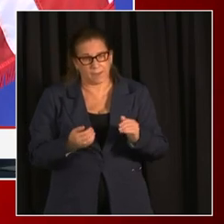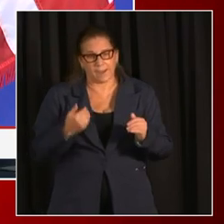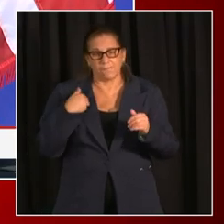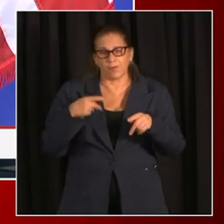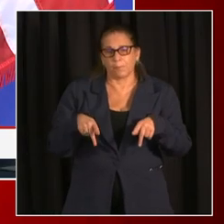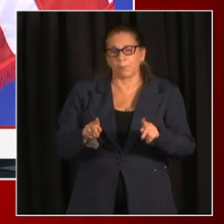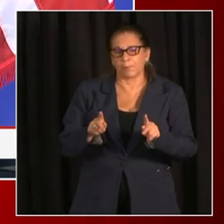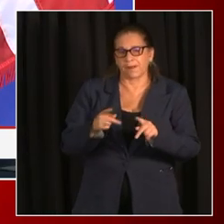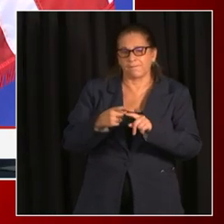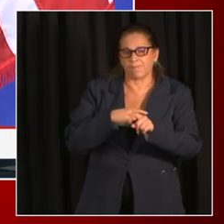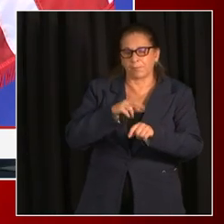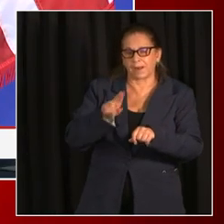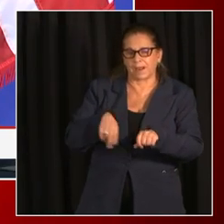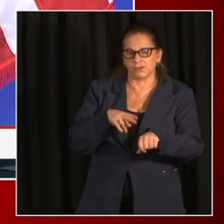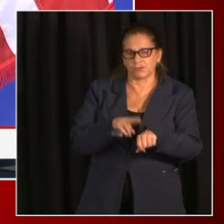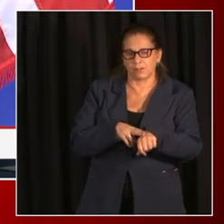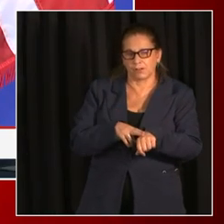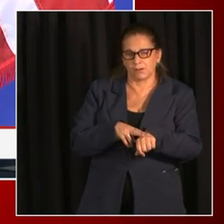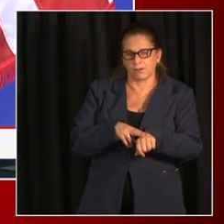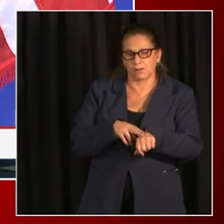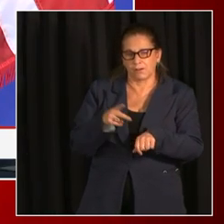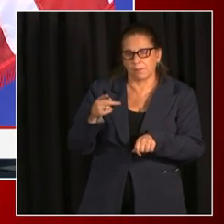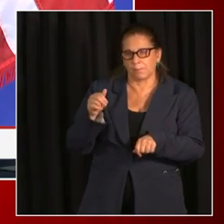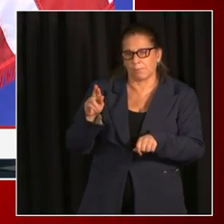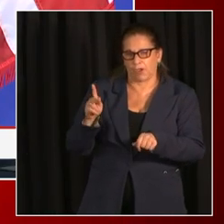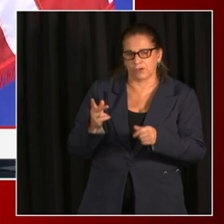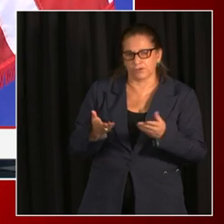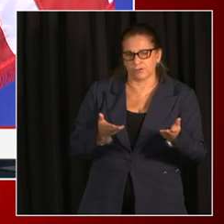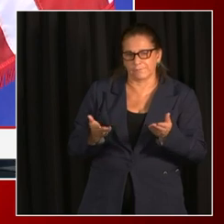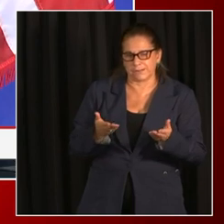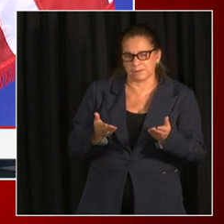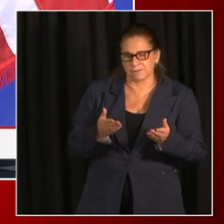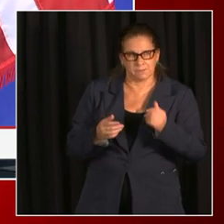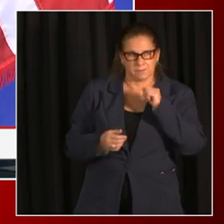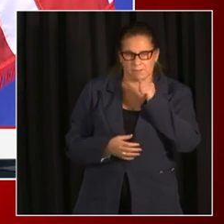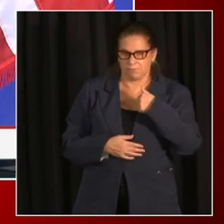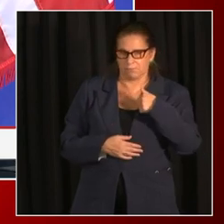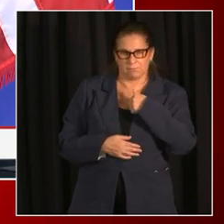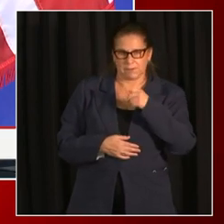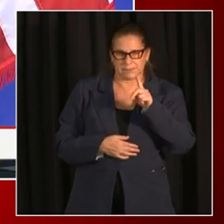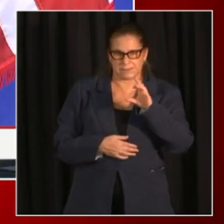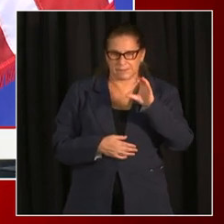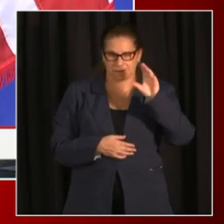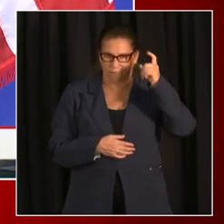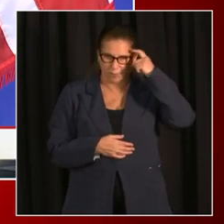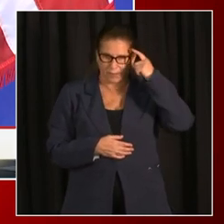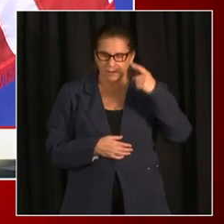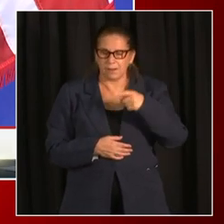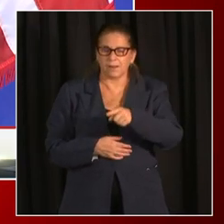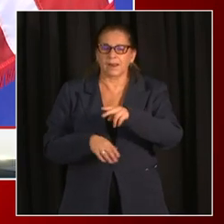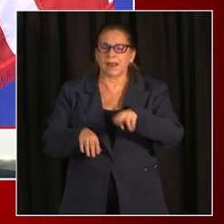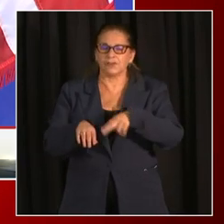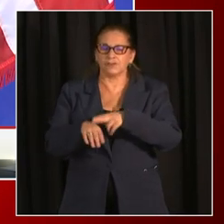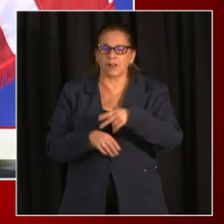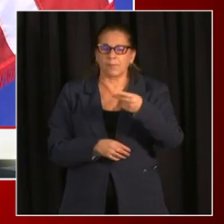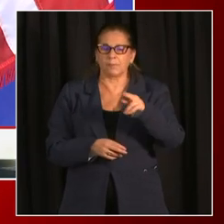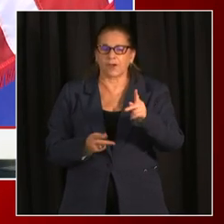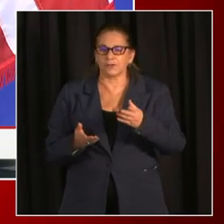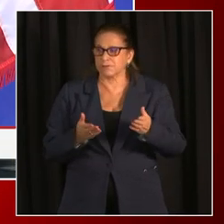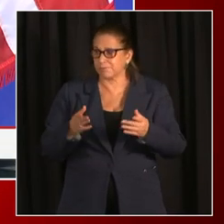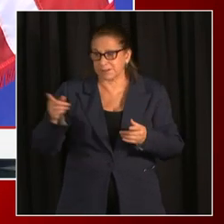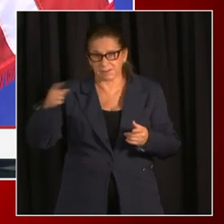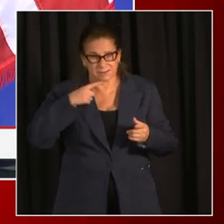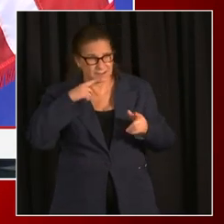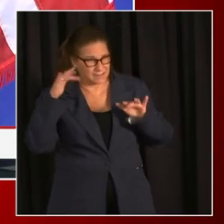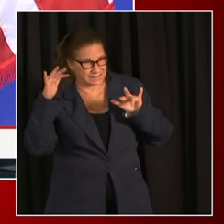the National Park Service. May I just follow up on my question about large gatherings? Given the